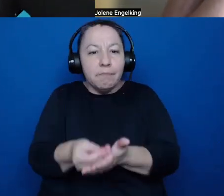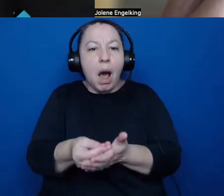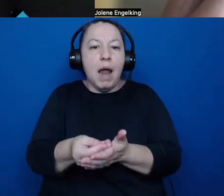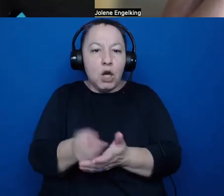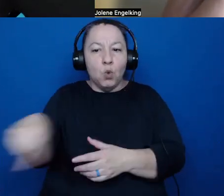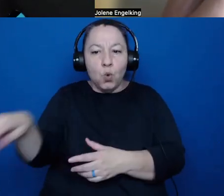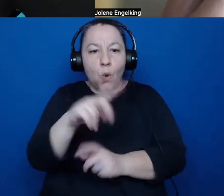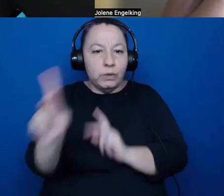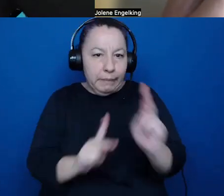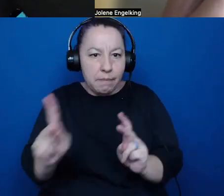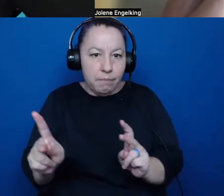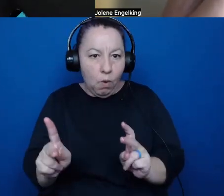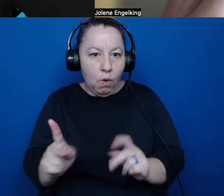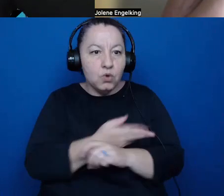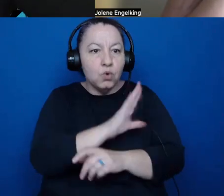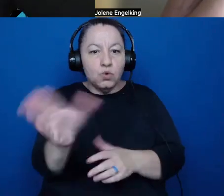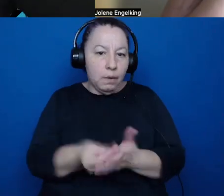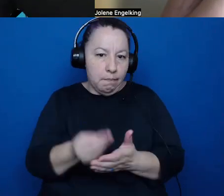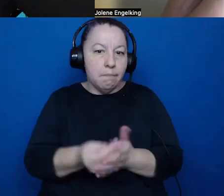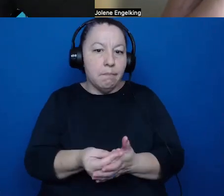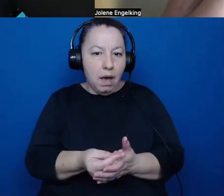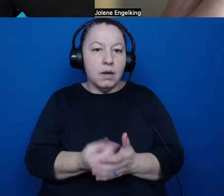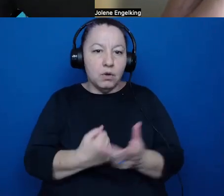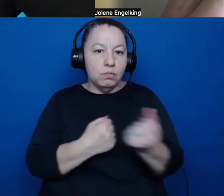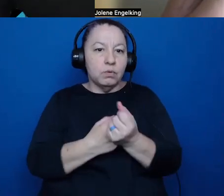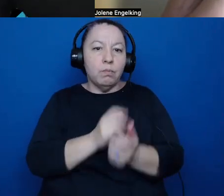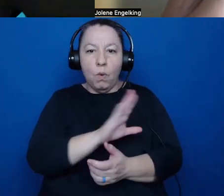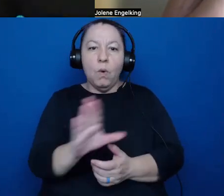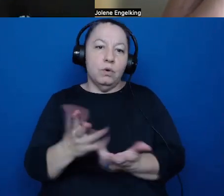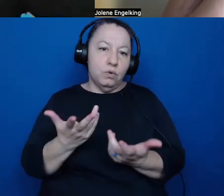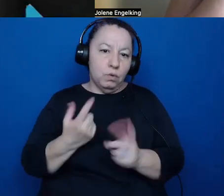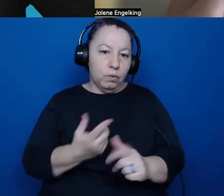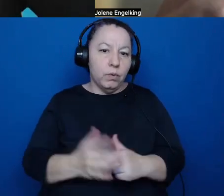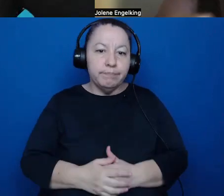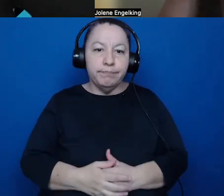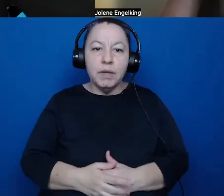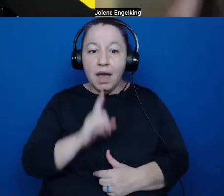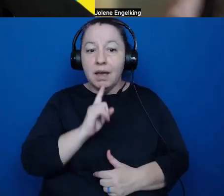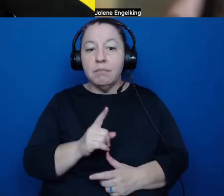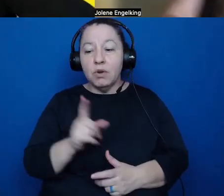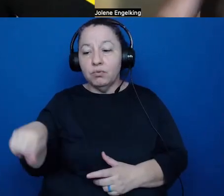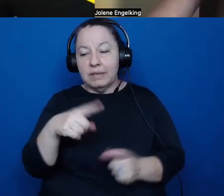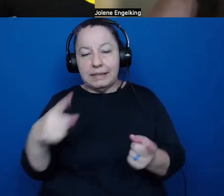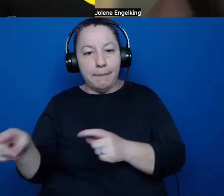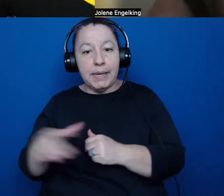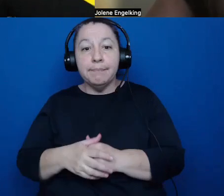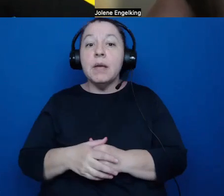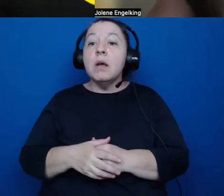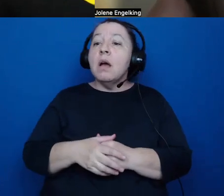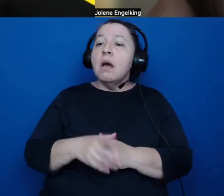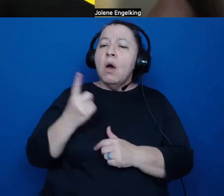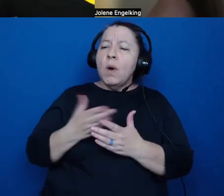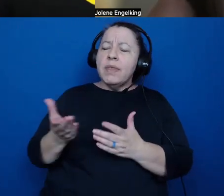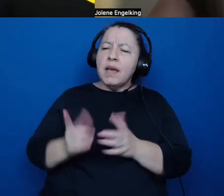mouth is, and really just make sure that that's happening. And then one thing I was thinking of too,